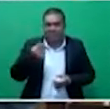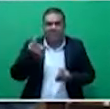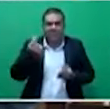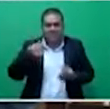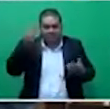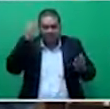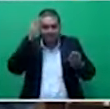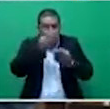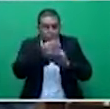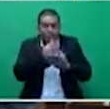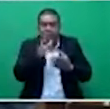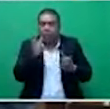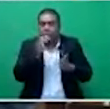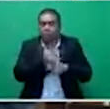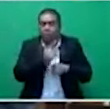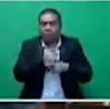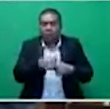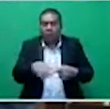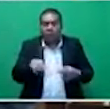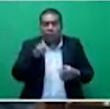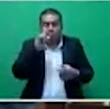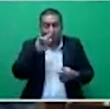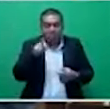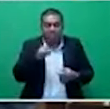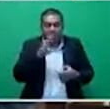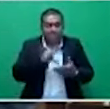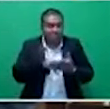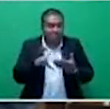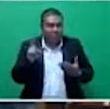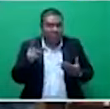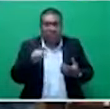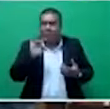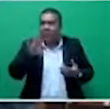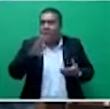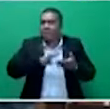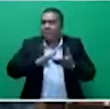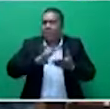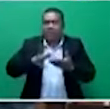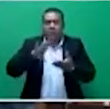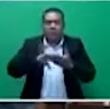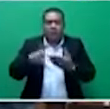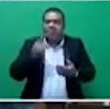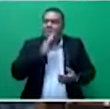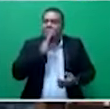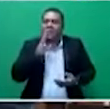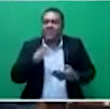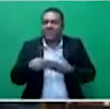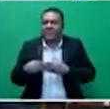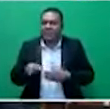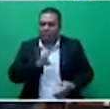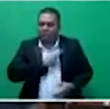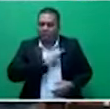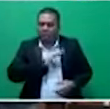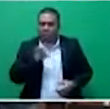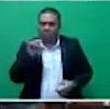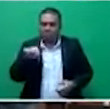talks about nominal debt or dollar value of debt, for example, $10 billion, is trying to mislead or scare us for their own